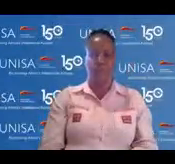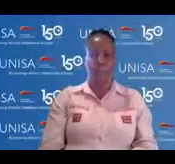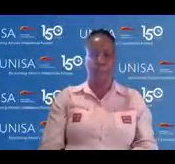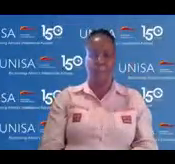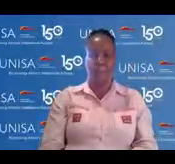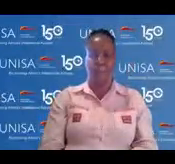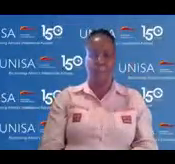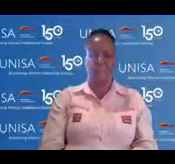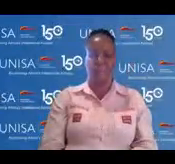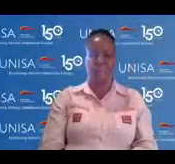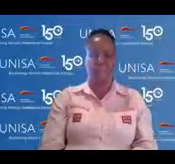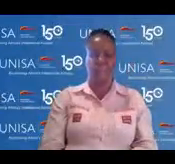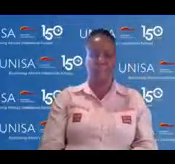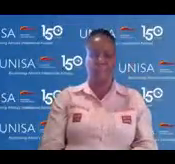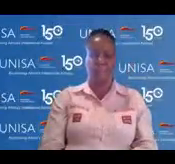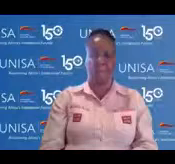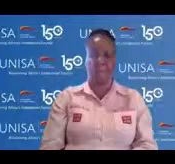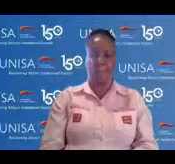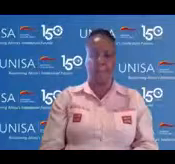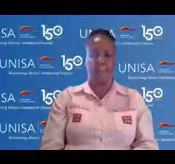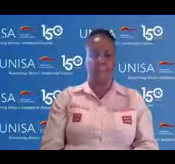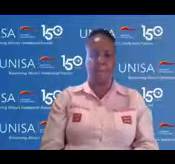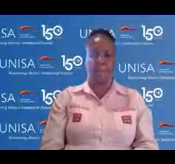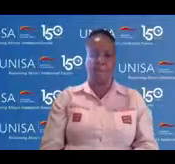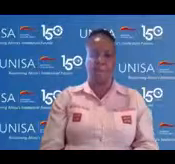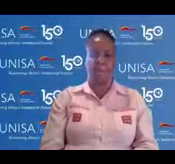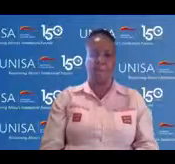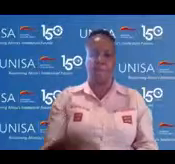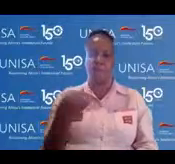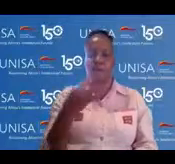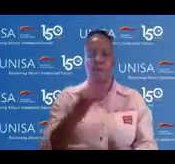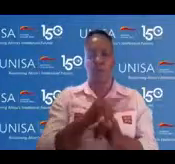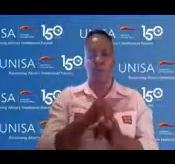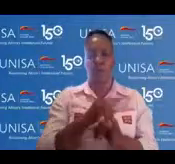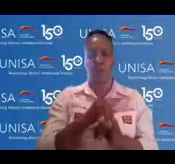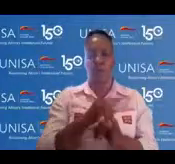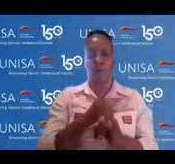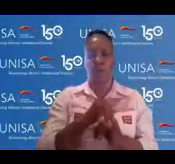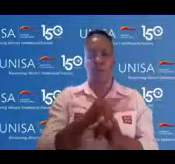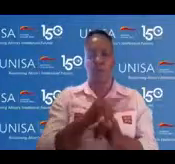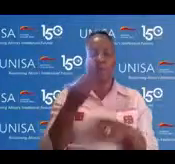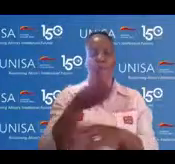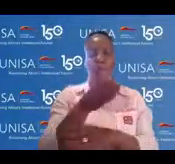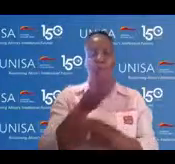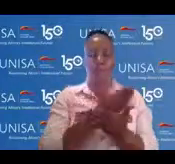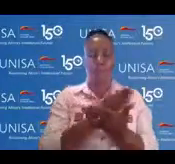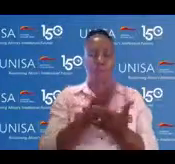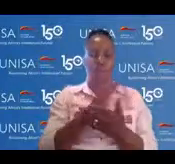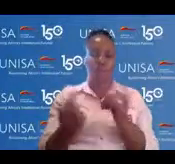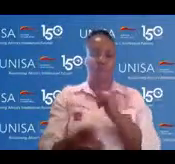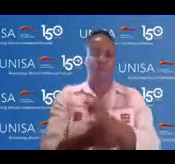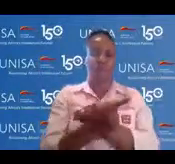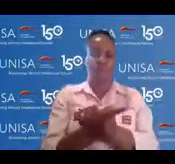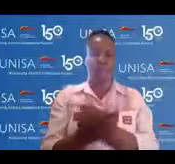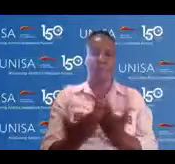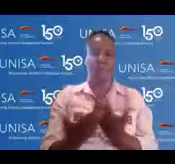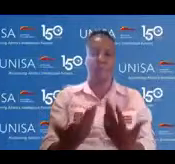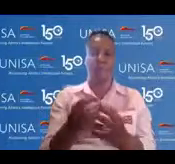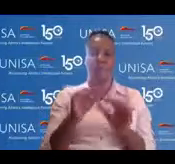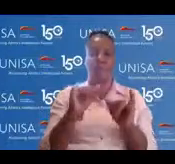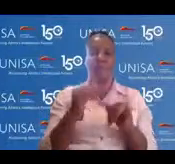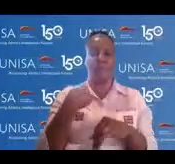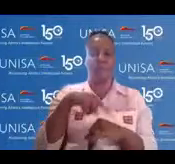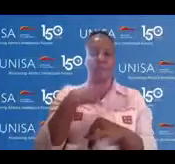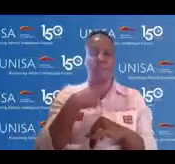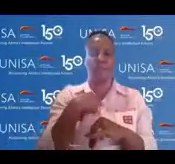Aisha Hendricks, you are our winners today, guys. Thank you for being part of this event, staying with us through the course. I know